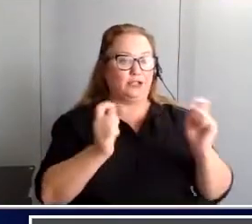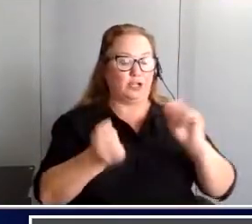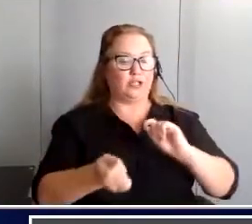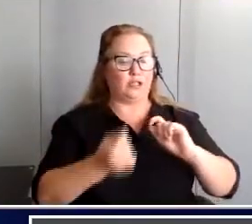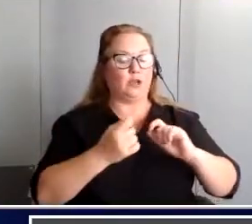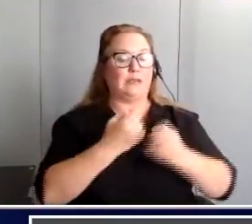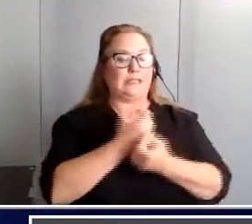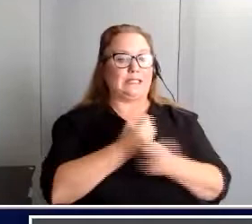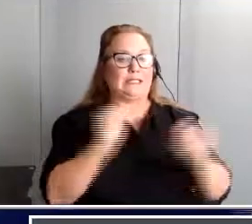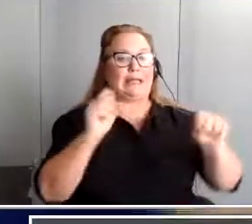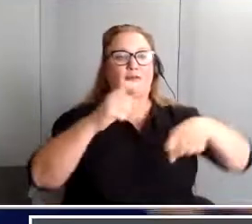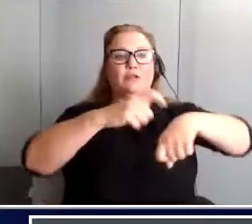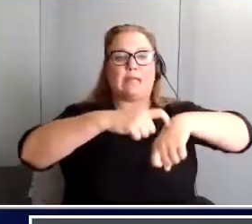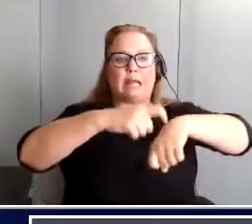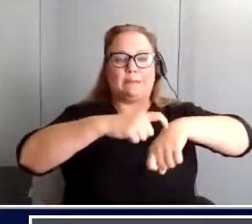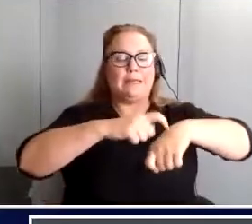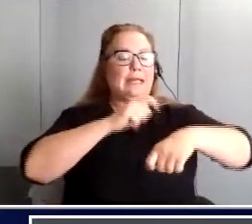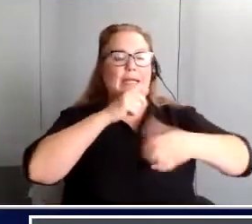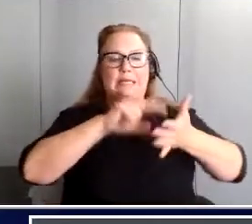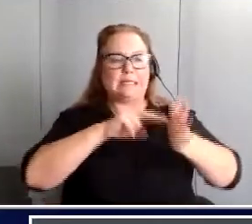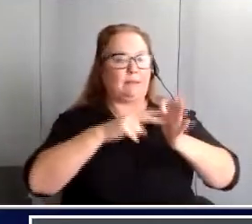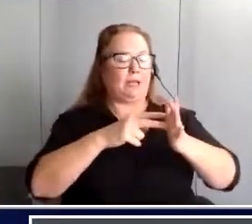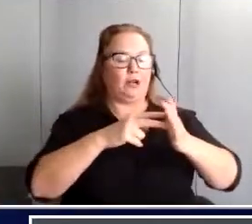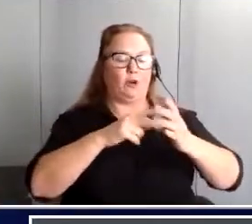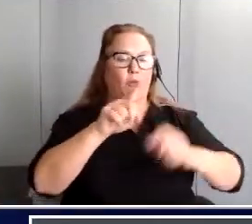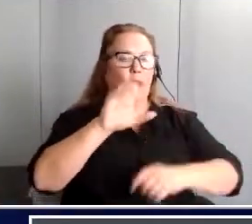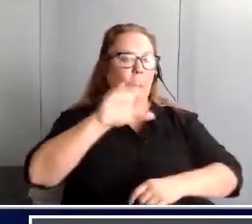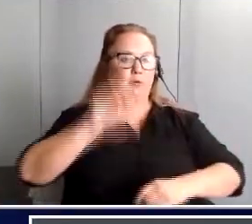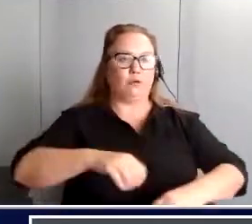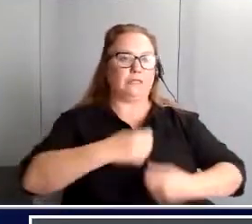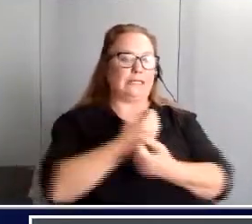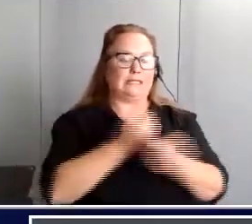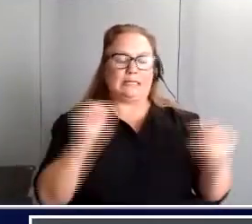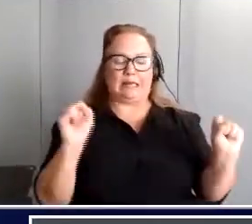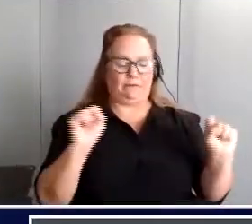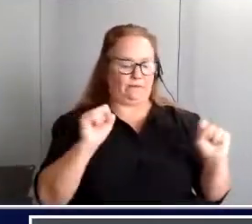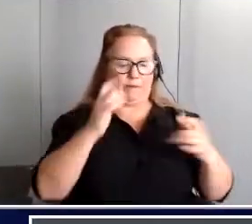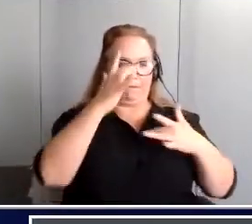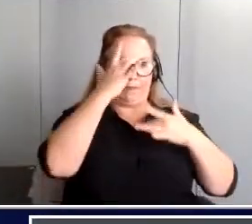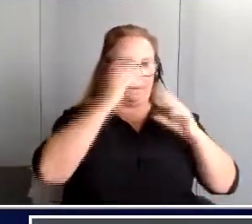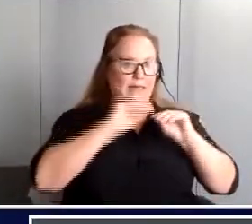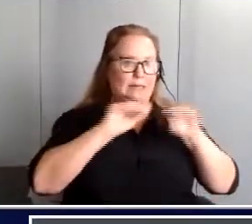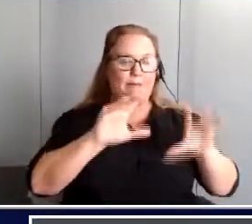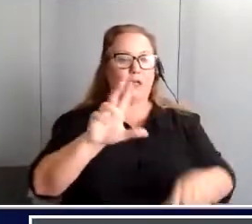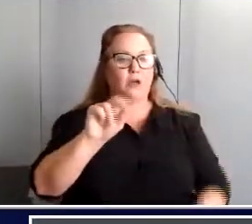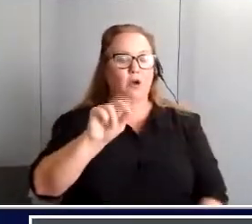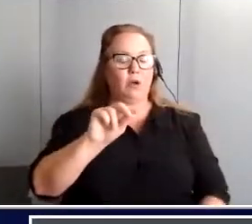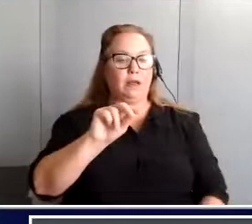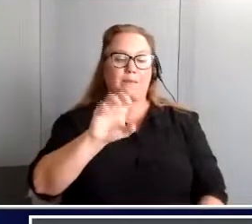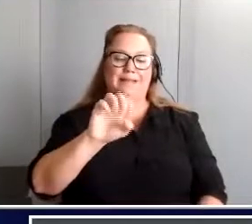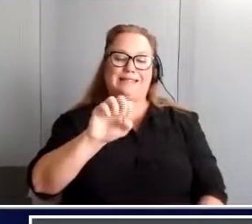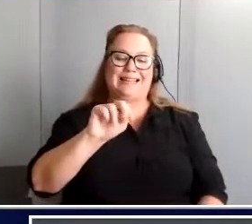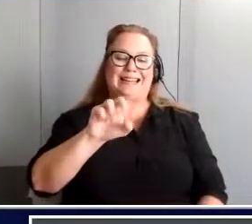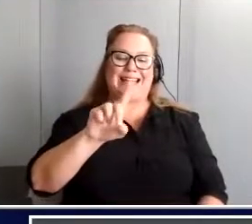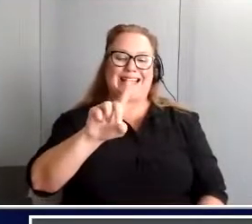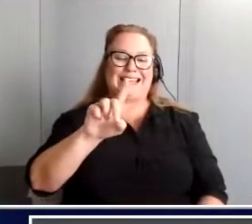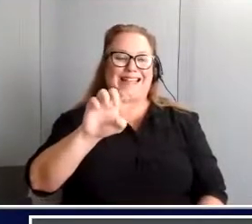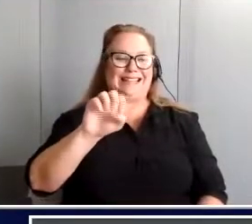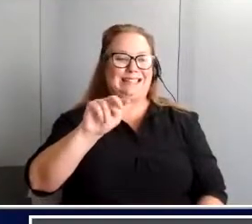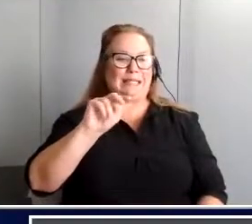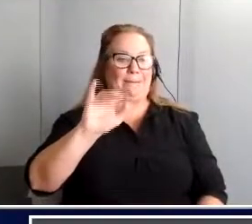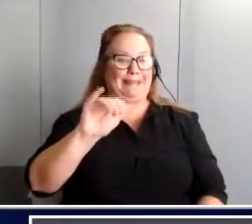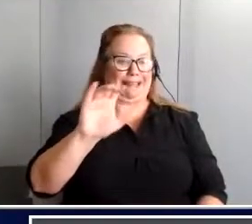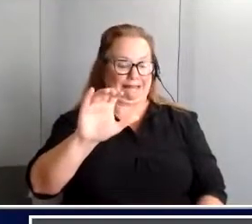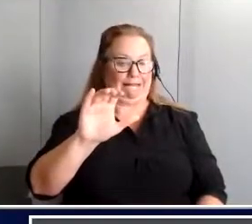It doesn't mean that you're completely safe from the pandemic. That's not a true statement. But it's really endemic. This is where we're going to be for a while. And then it